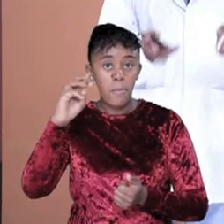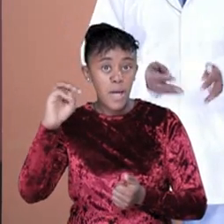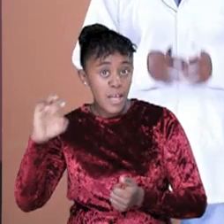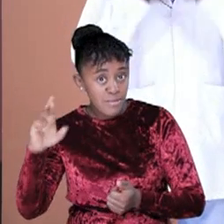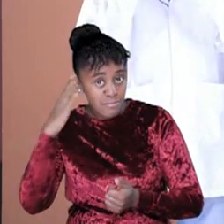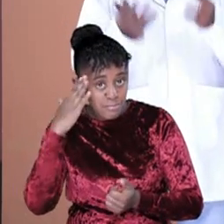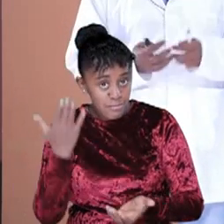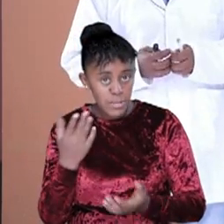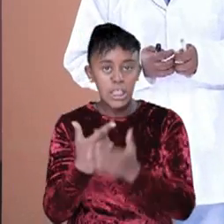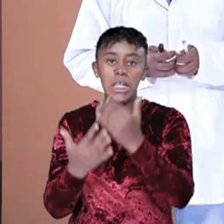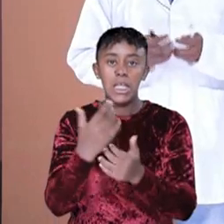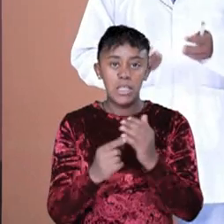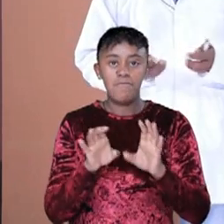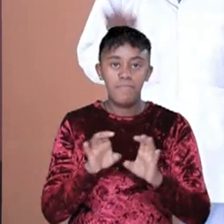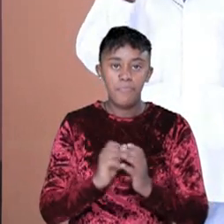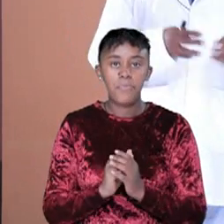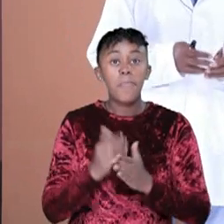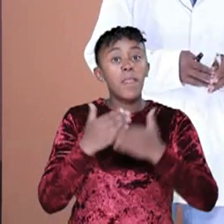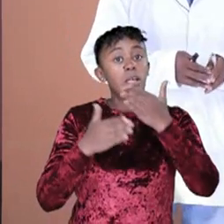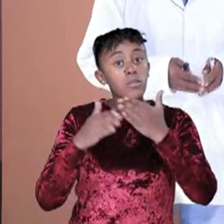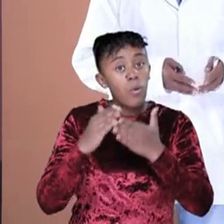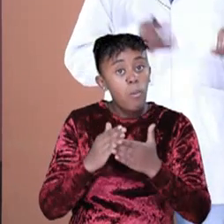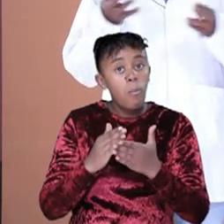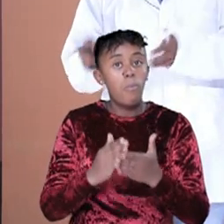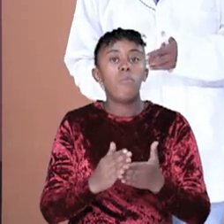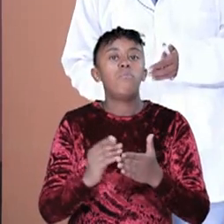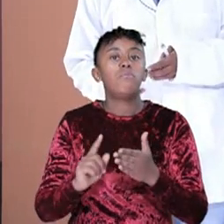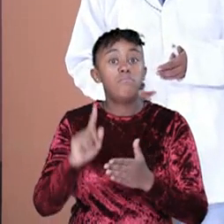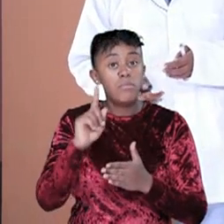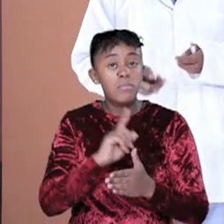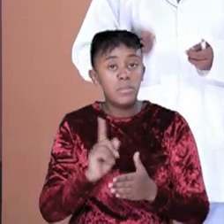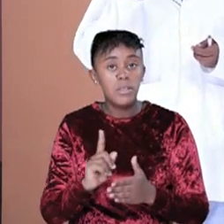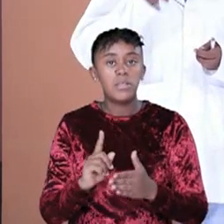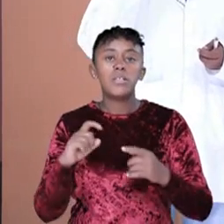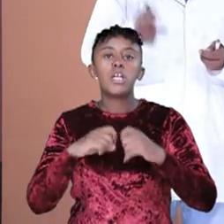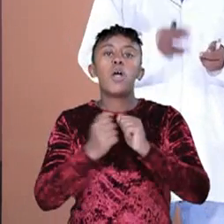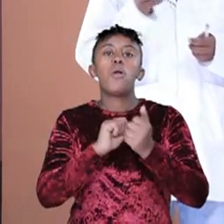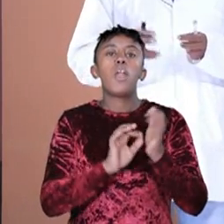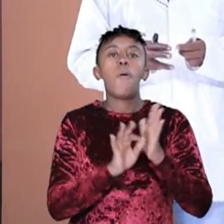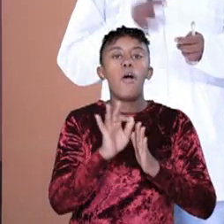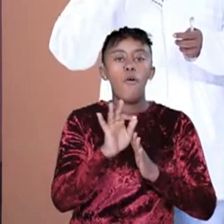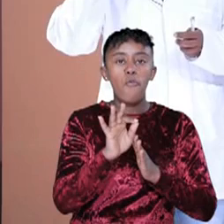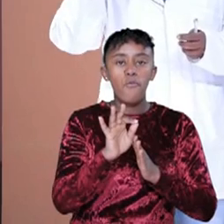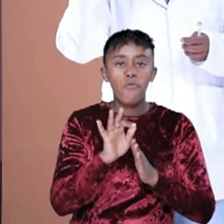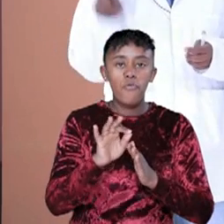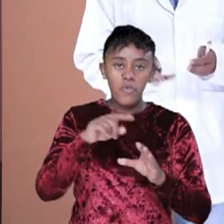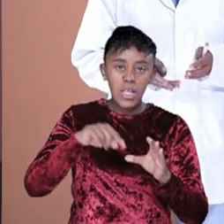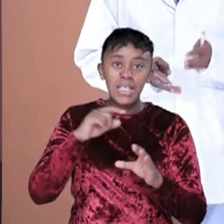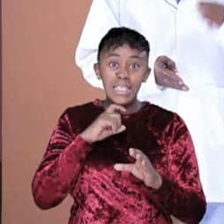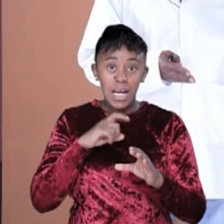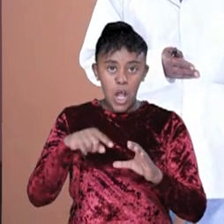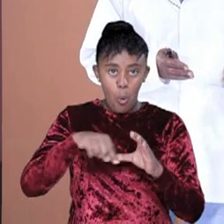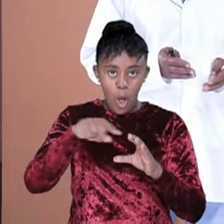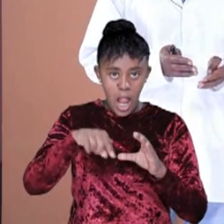discuss with each others, because step-up transformer is the type of transformer if the number of turns of the